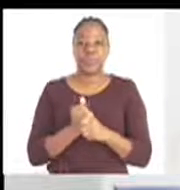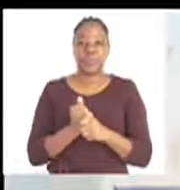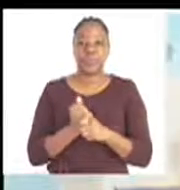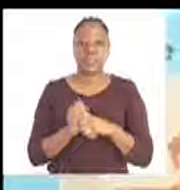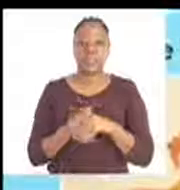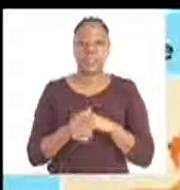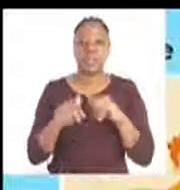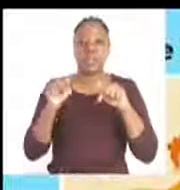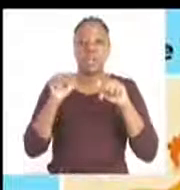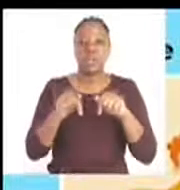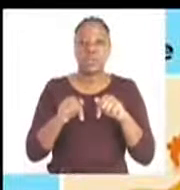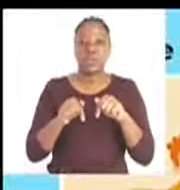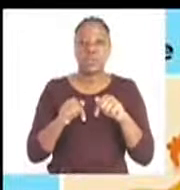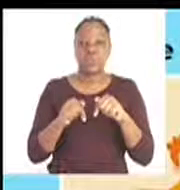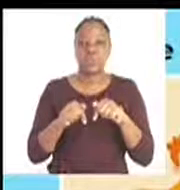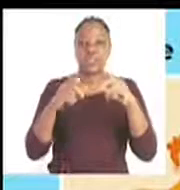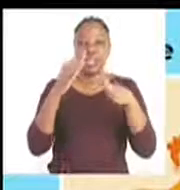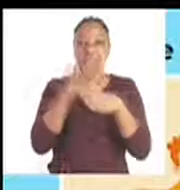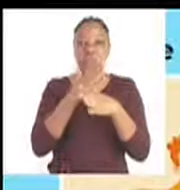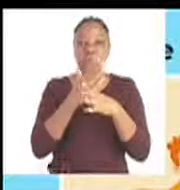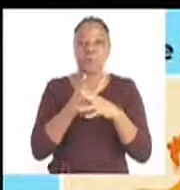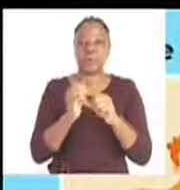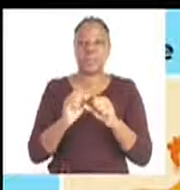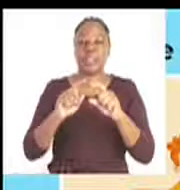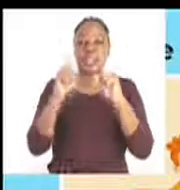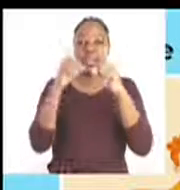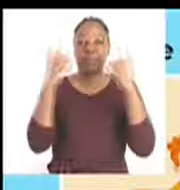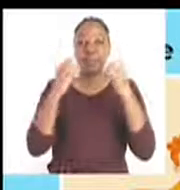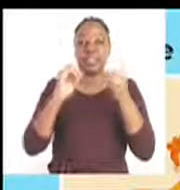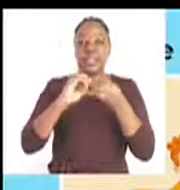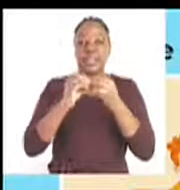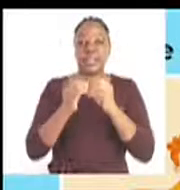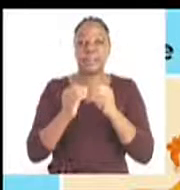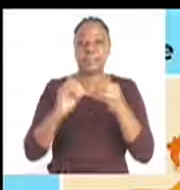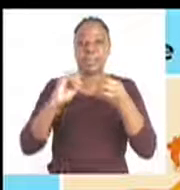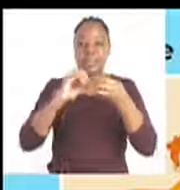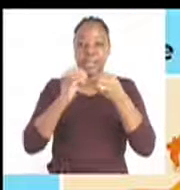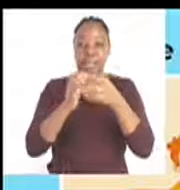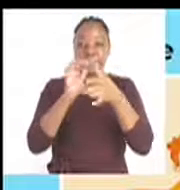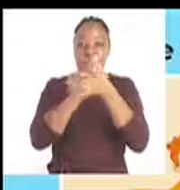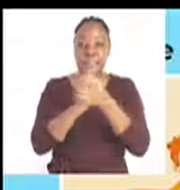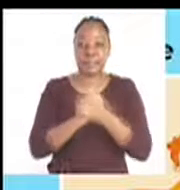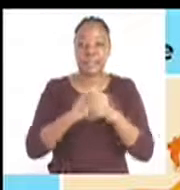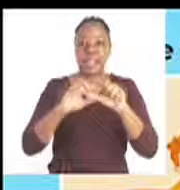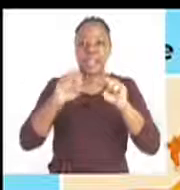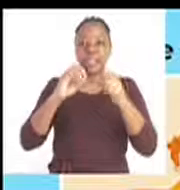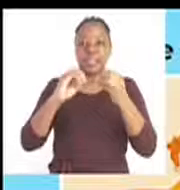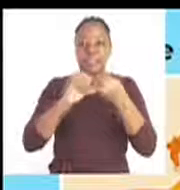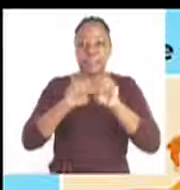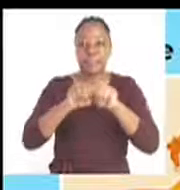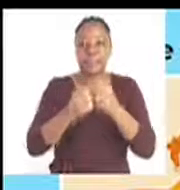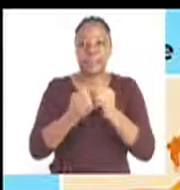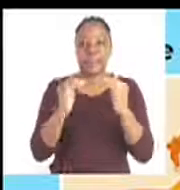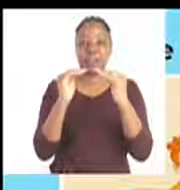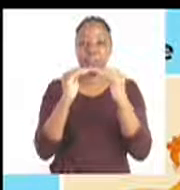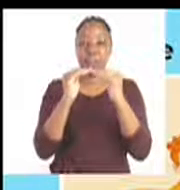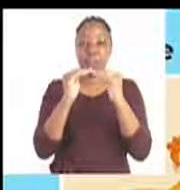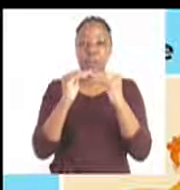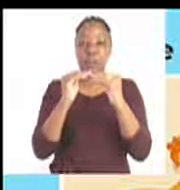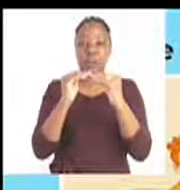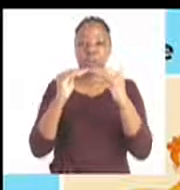Well done. Today's lesson is about subsidizing, number bonds,